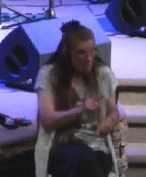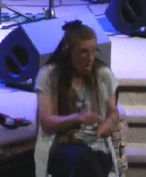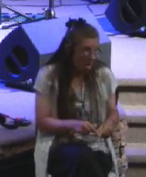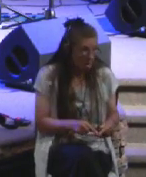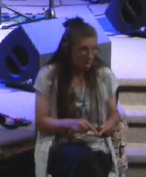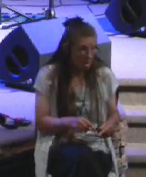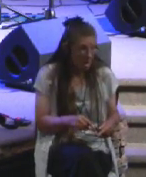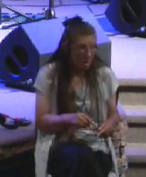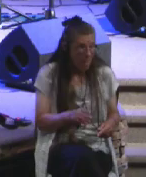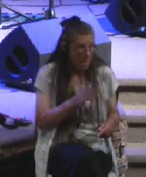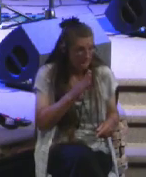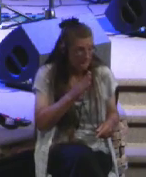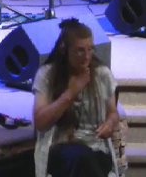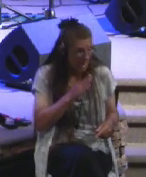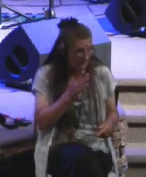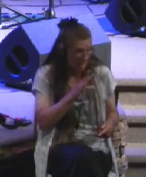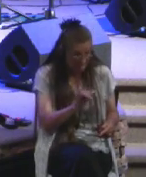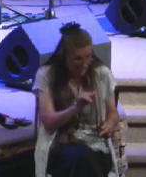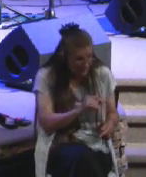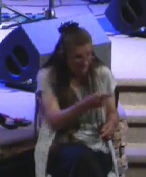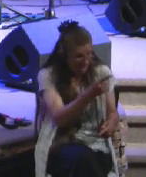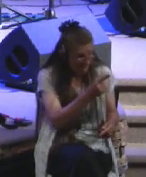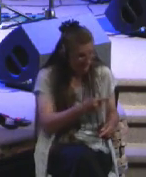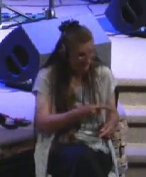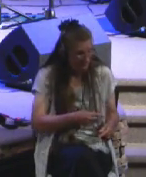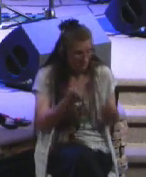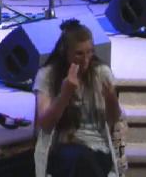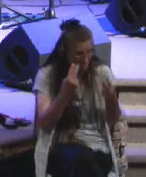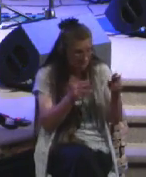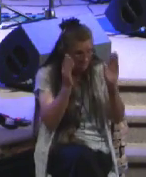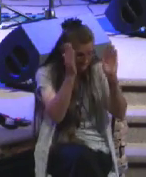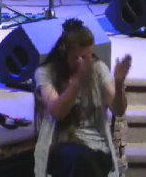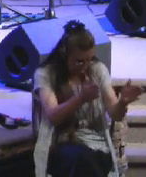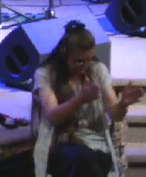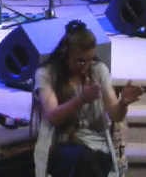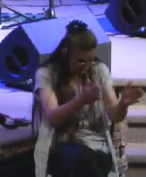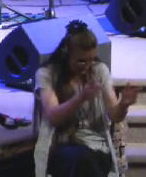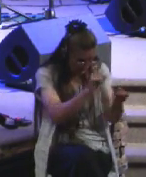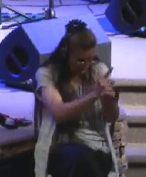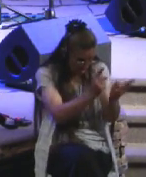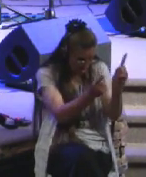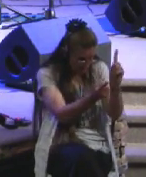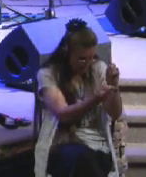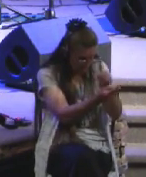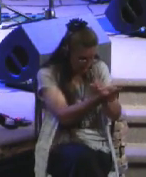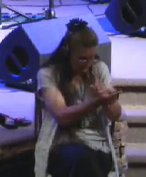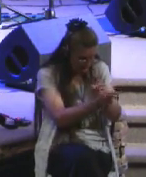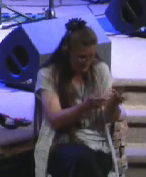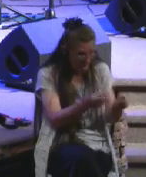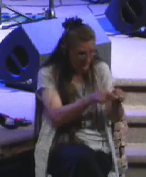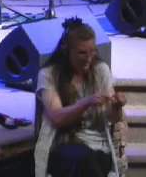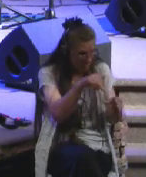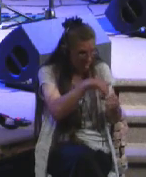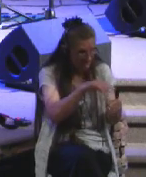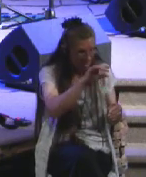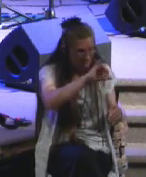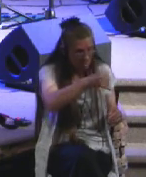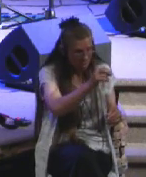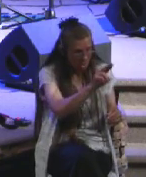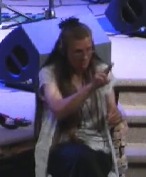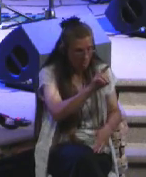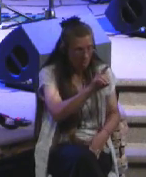to be behaving like that. What we see is a character transformation that occurs in Judah.